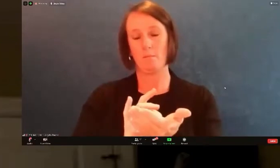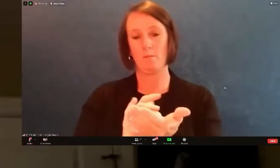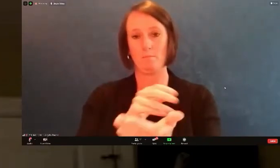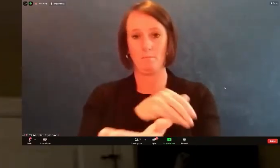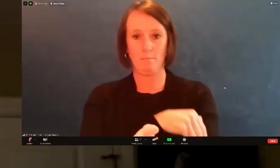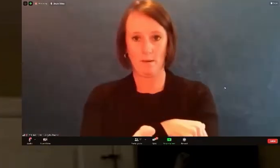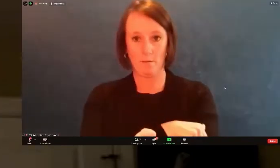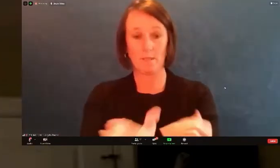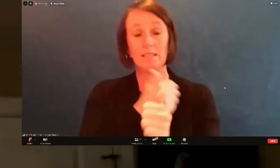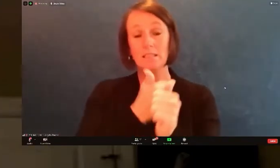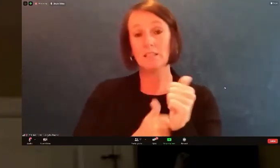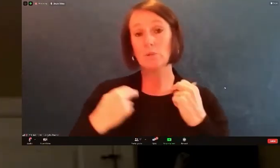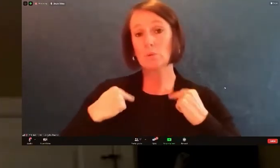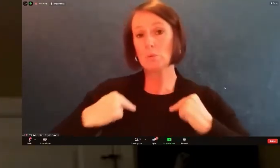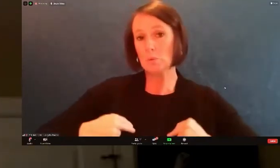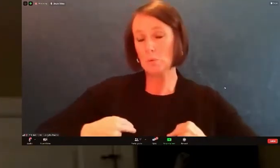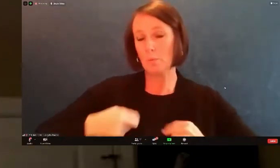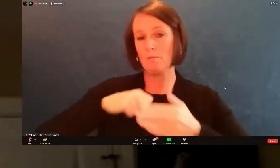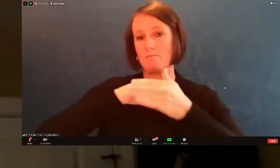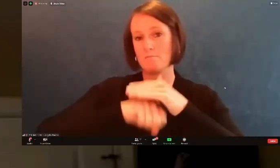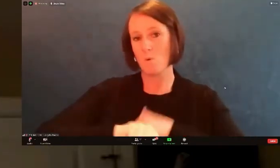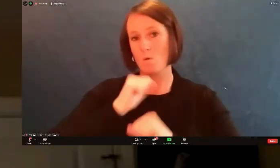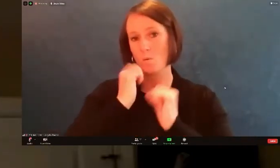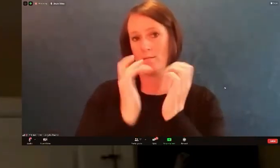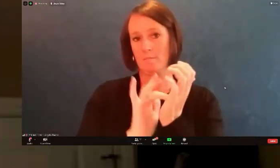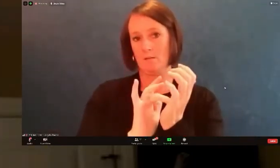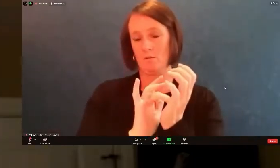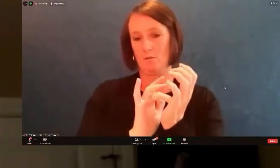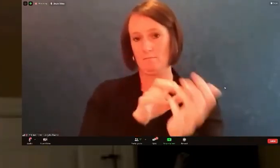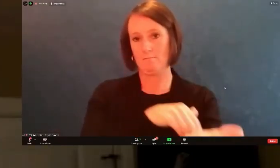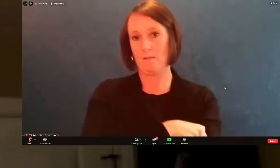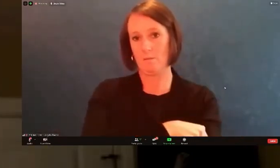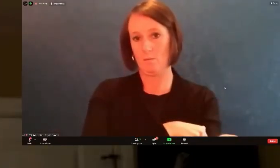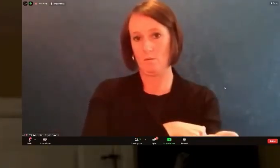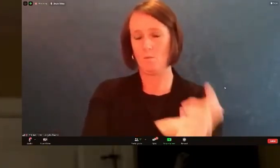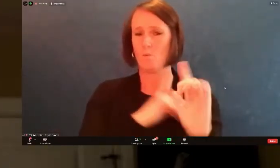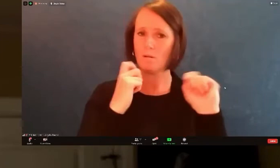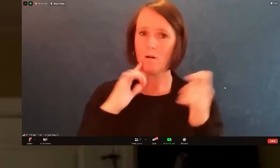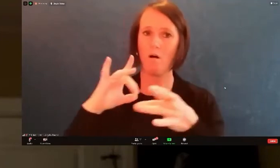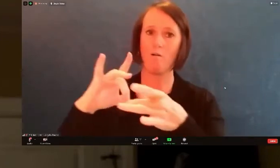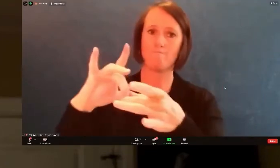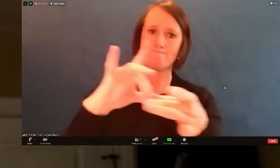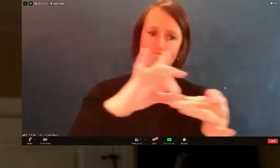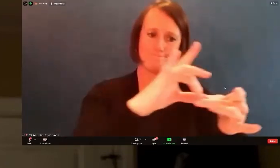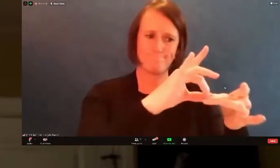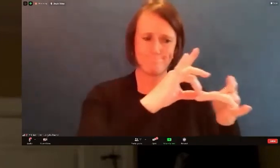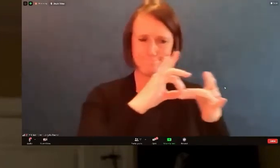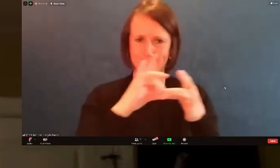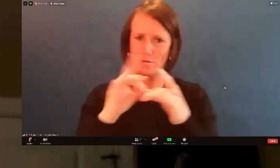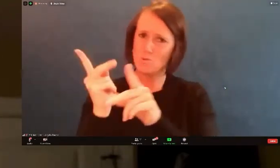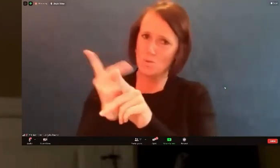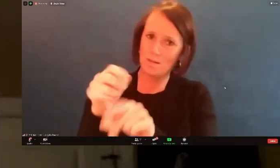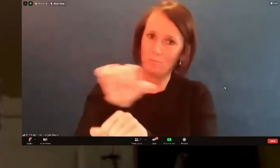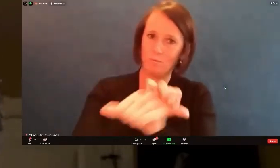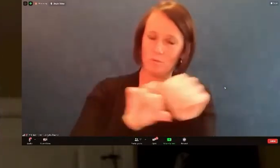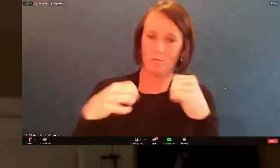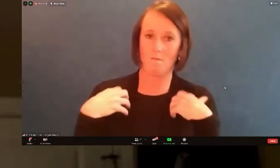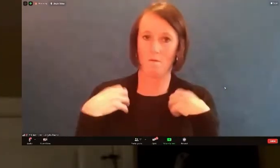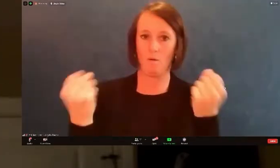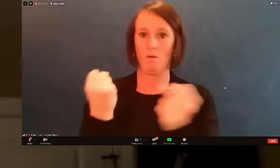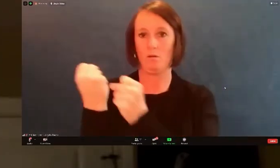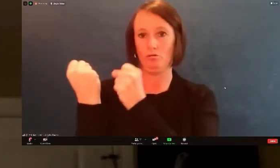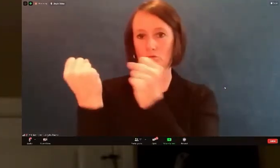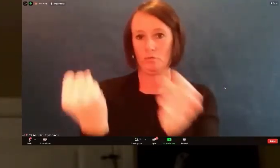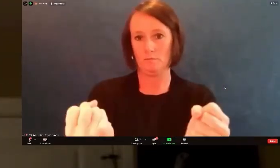with medicine power. We all have our role to play here. We all need each other healthy and strong. So, like he